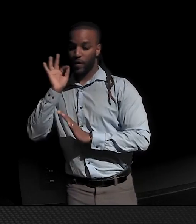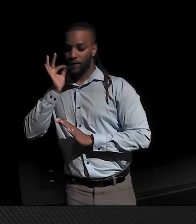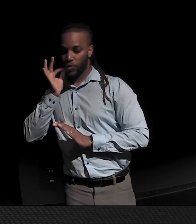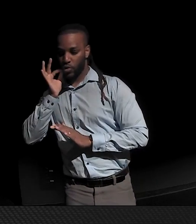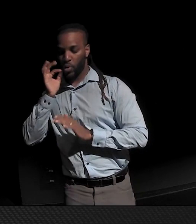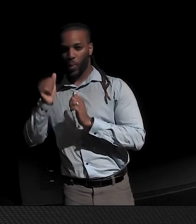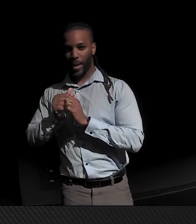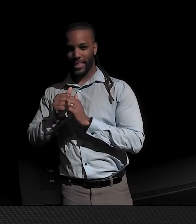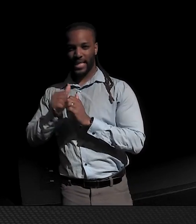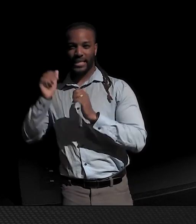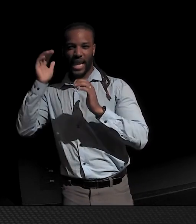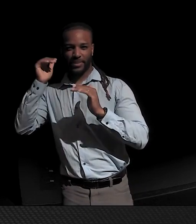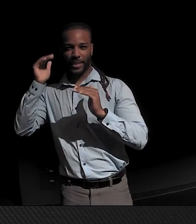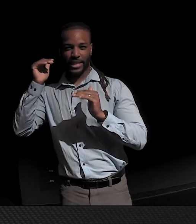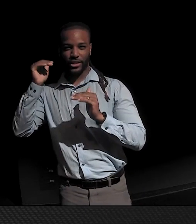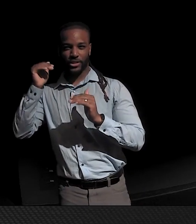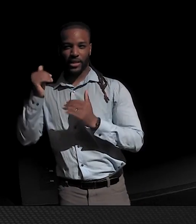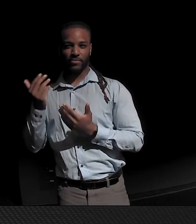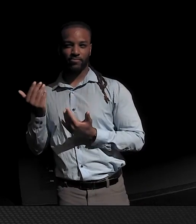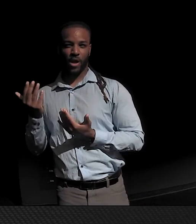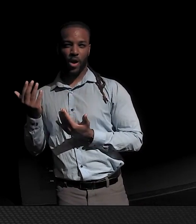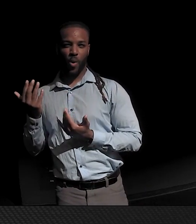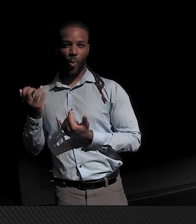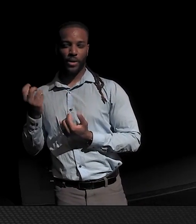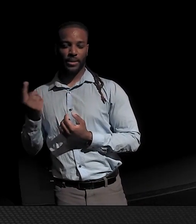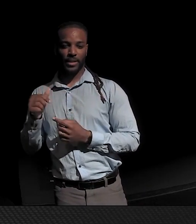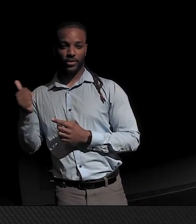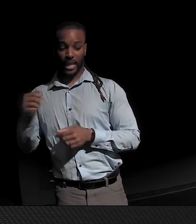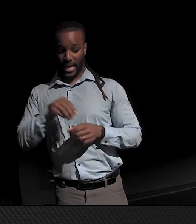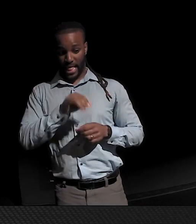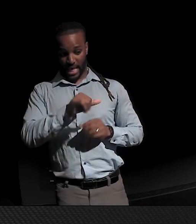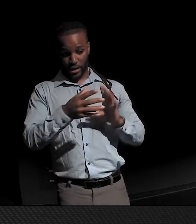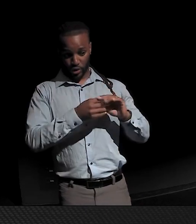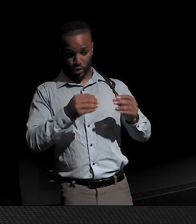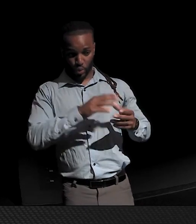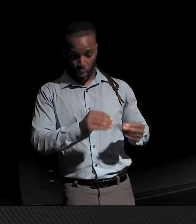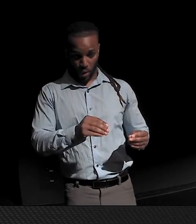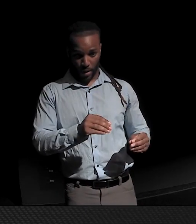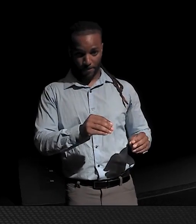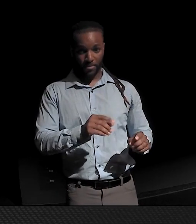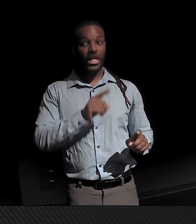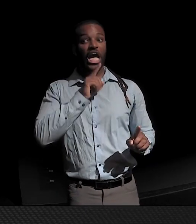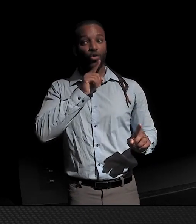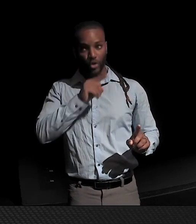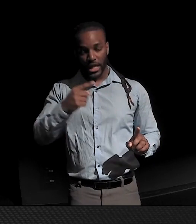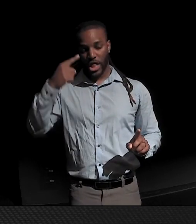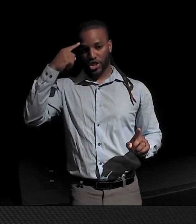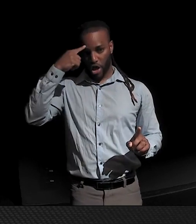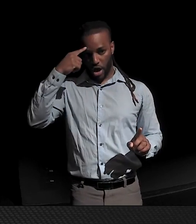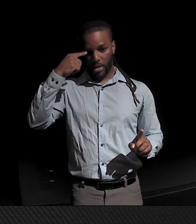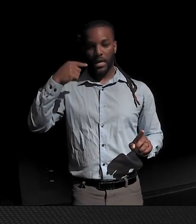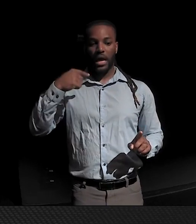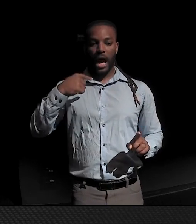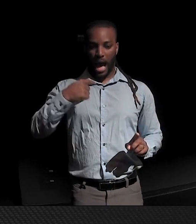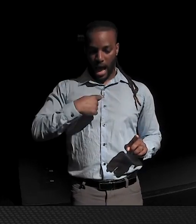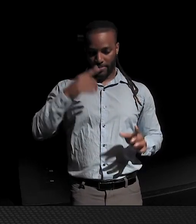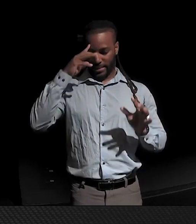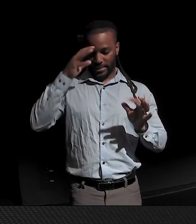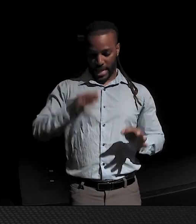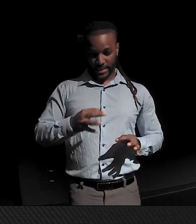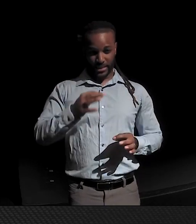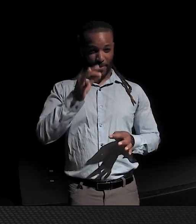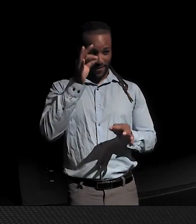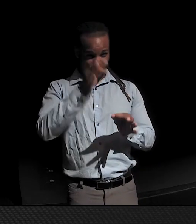an expectation to see something else. Like in that story, I really thought, I'm choosing to be